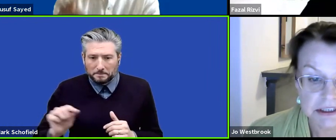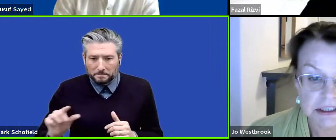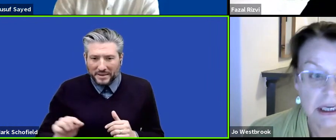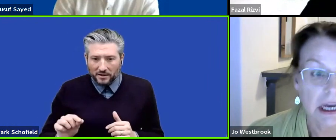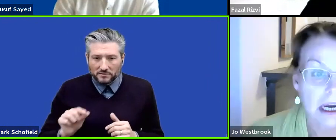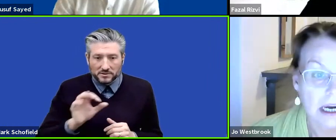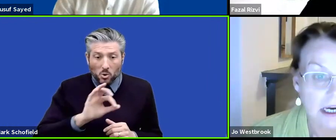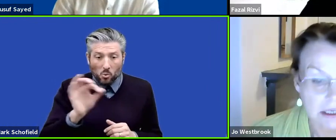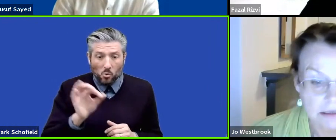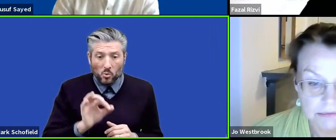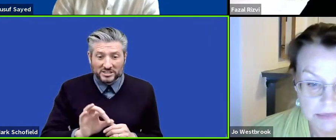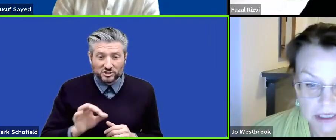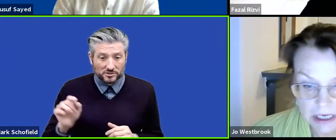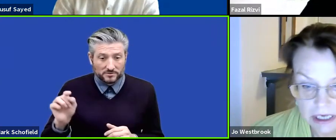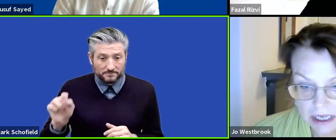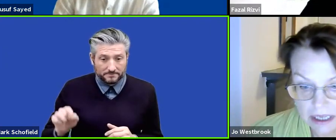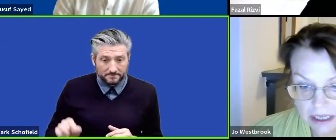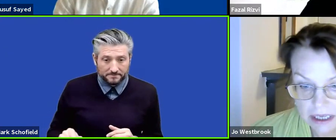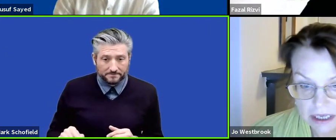questions